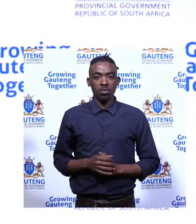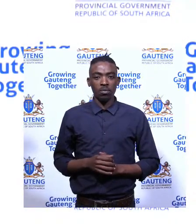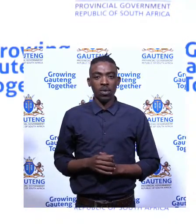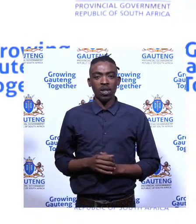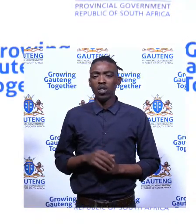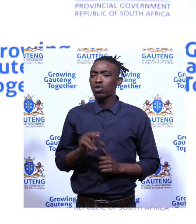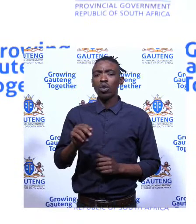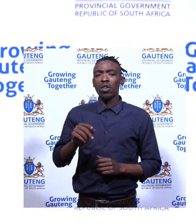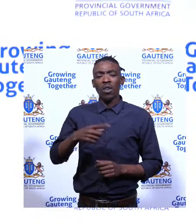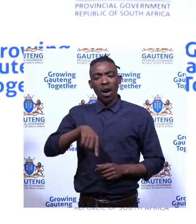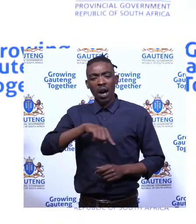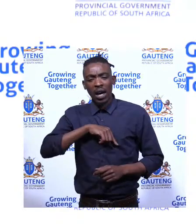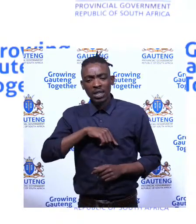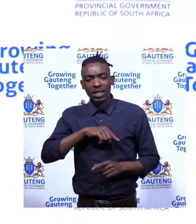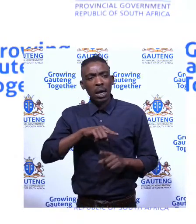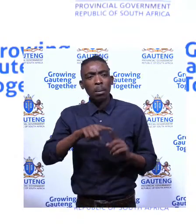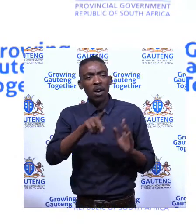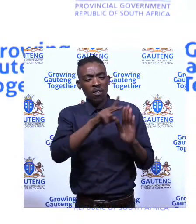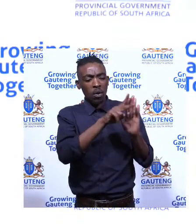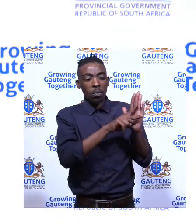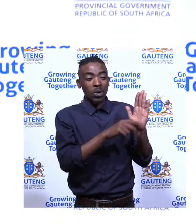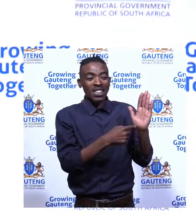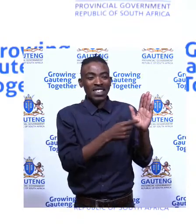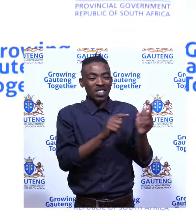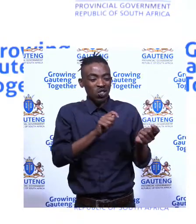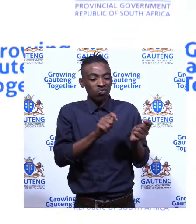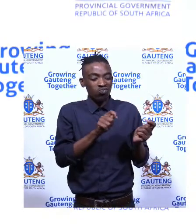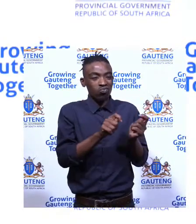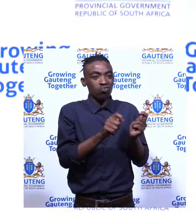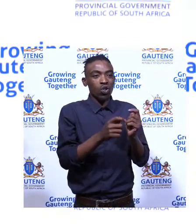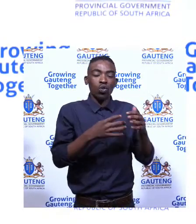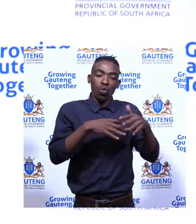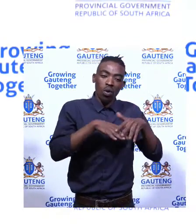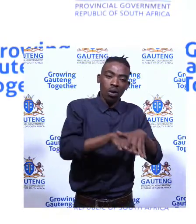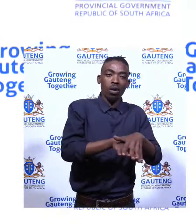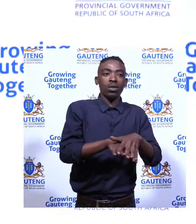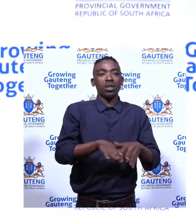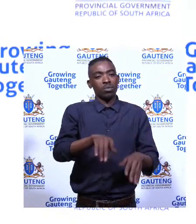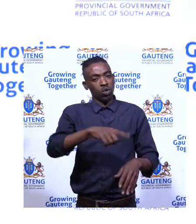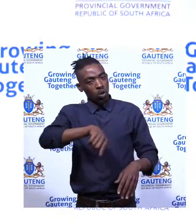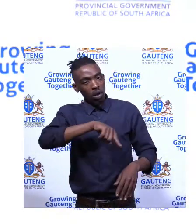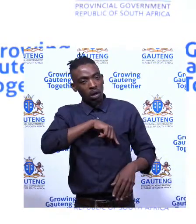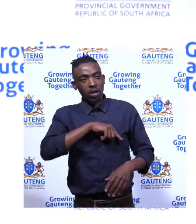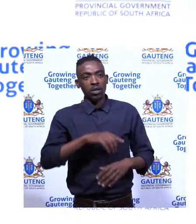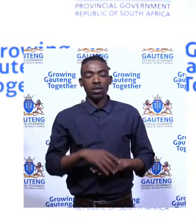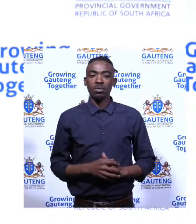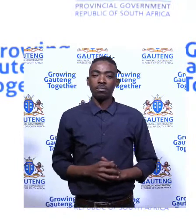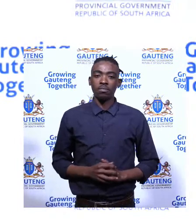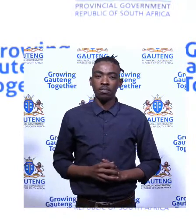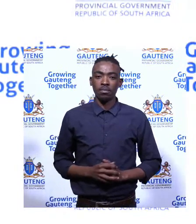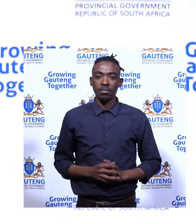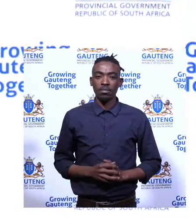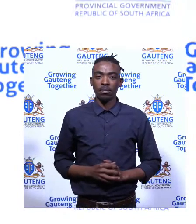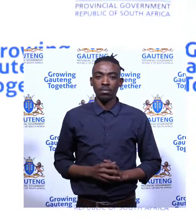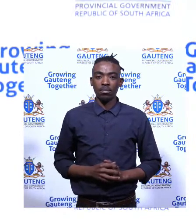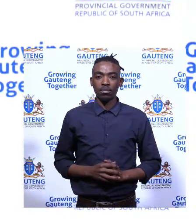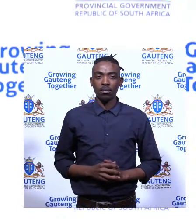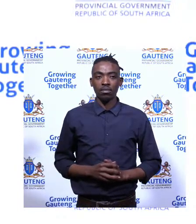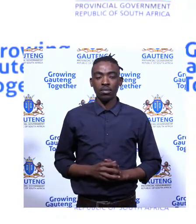also for policy making. Now, despite that success, we have to be cognizant of the fact that